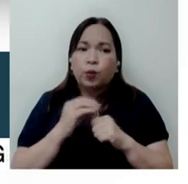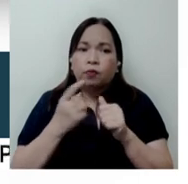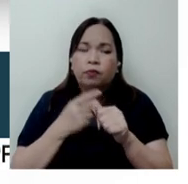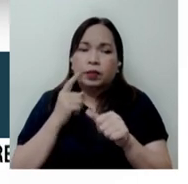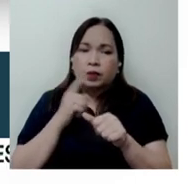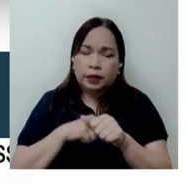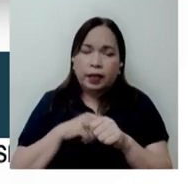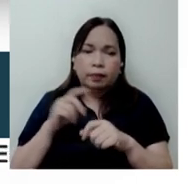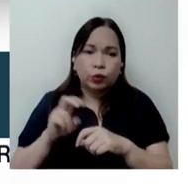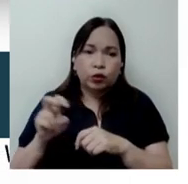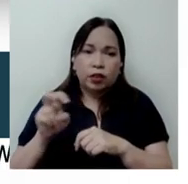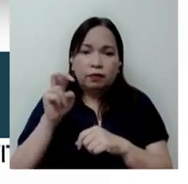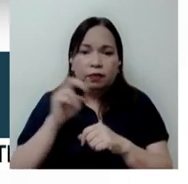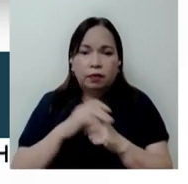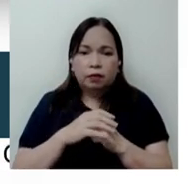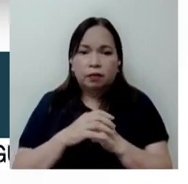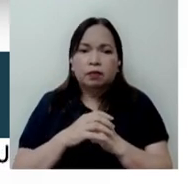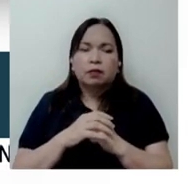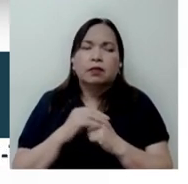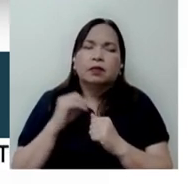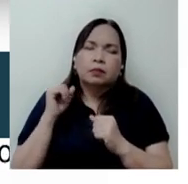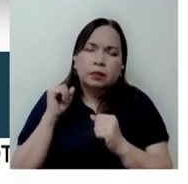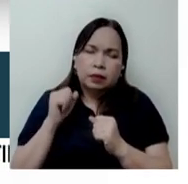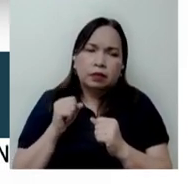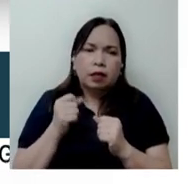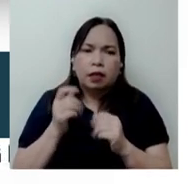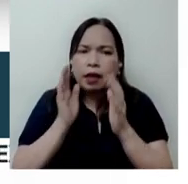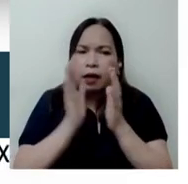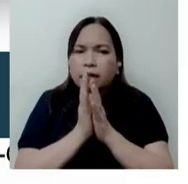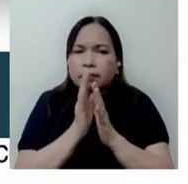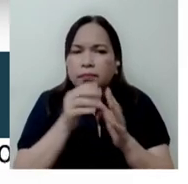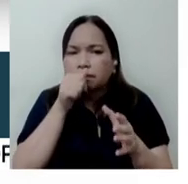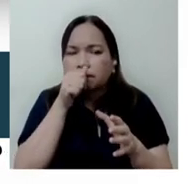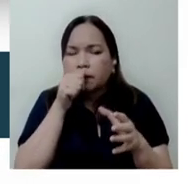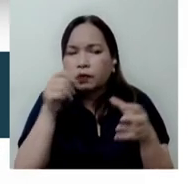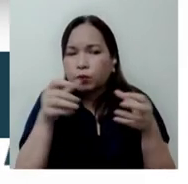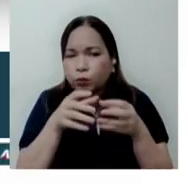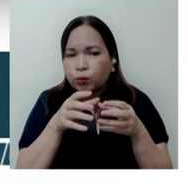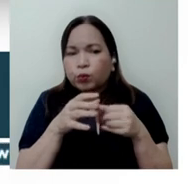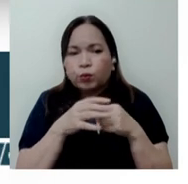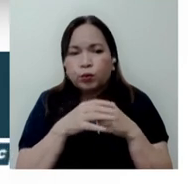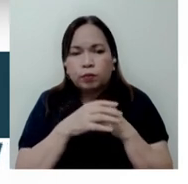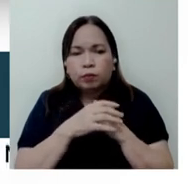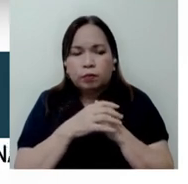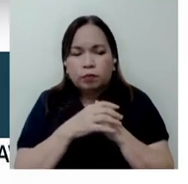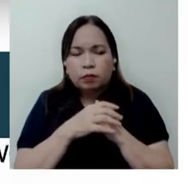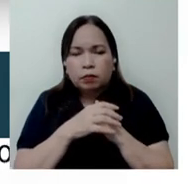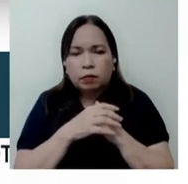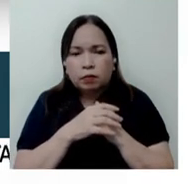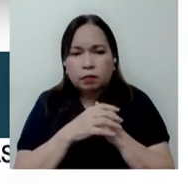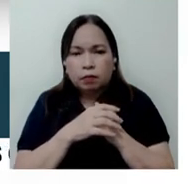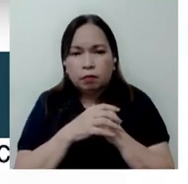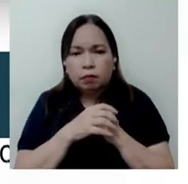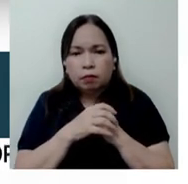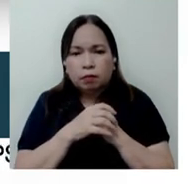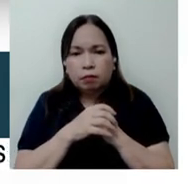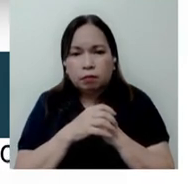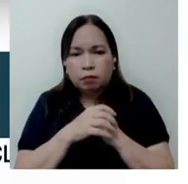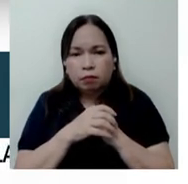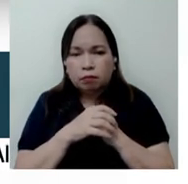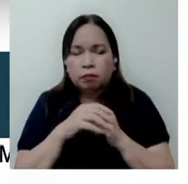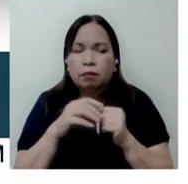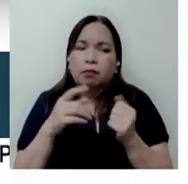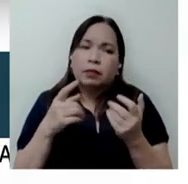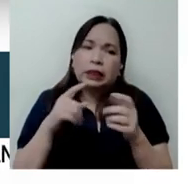Dapat mag-consult naman sila sa private sector, sa mga travel agency, sa mga yung mga agency ahensya